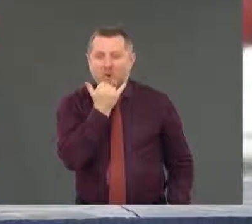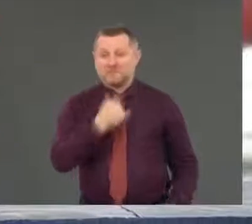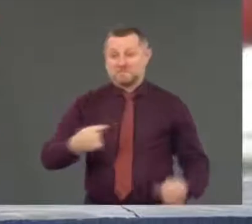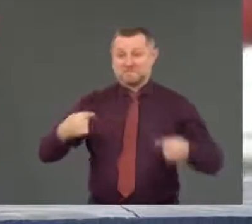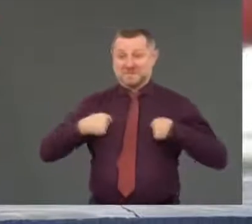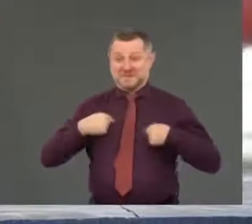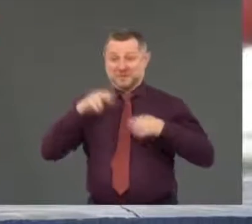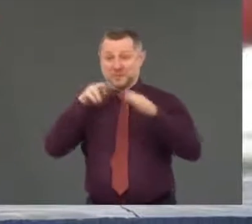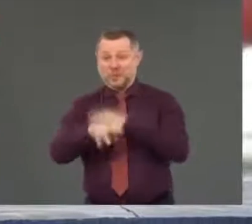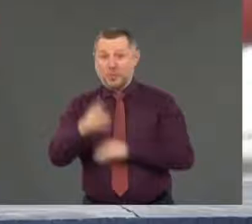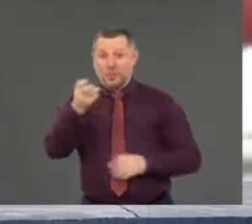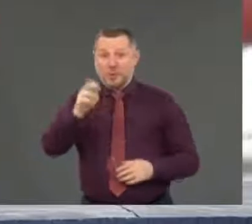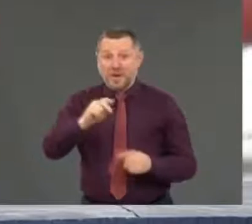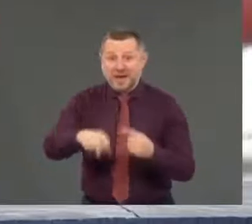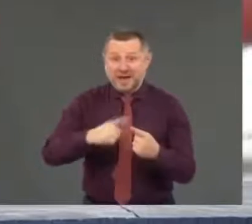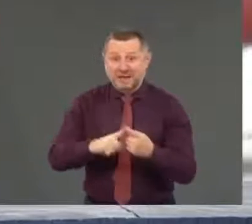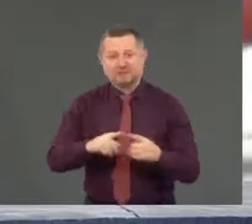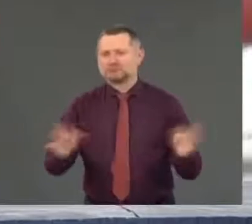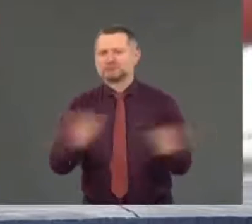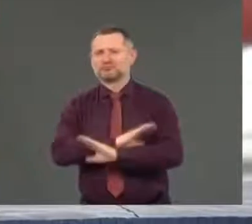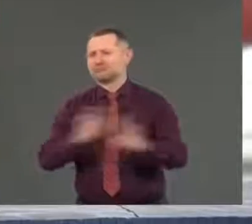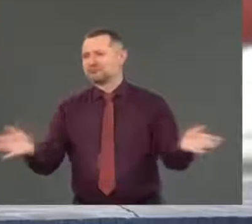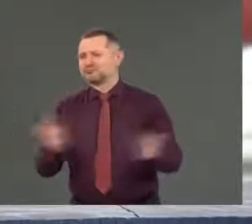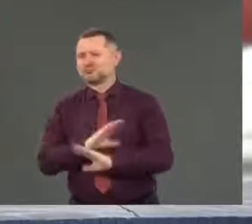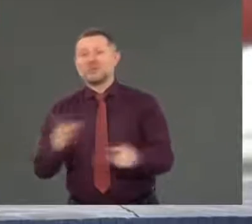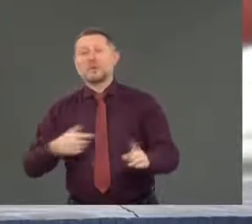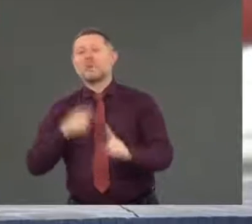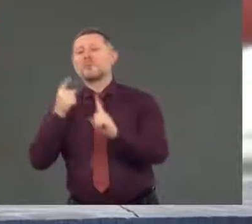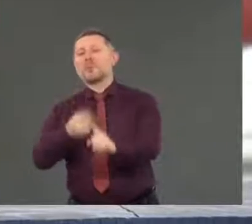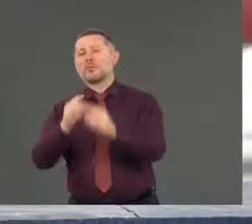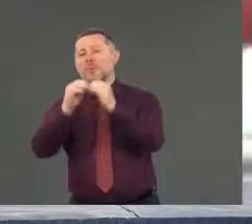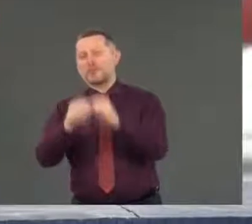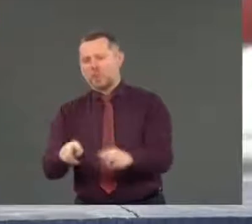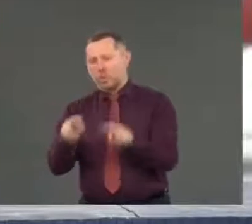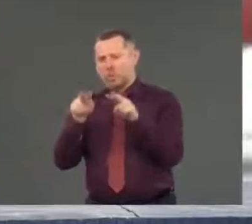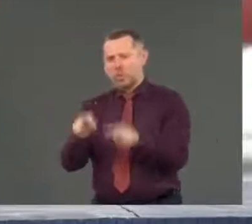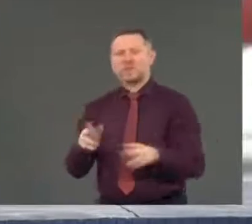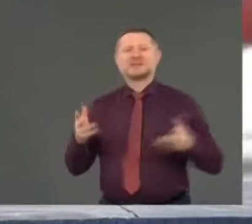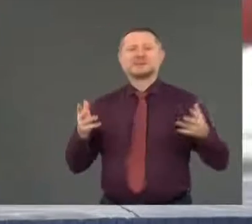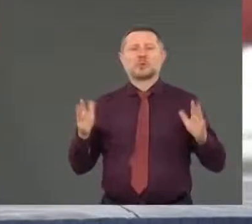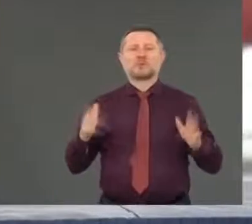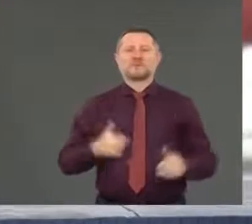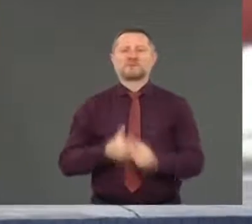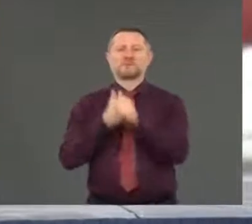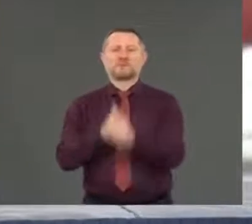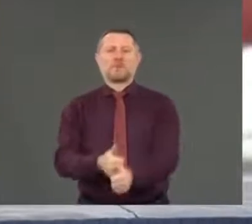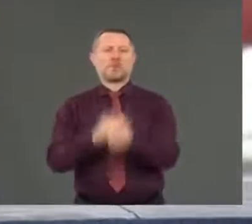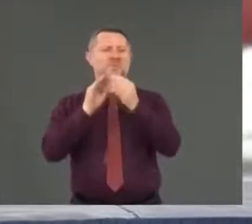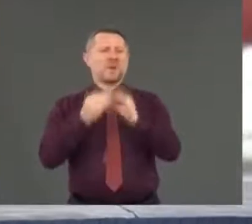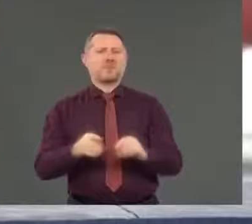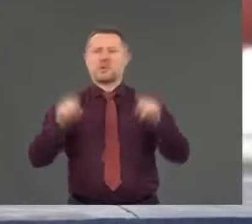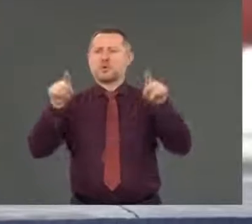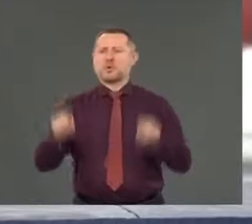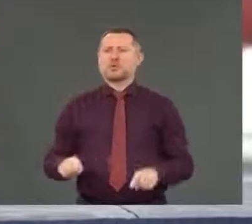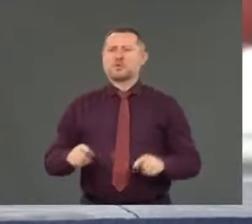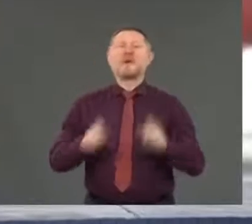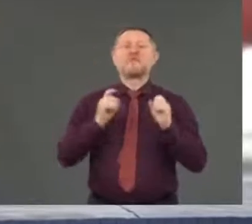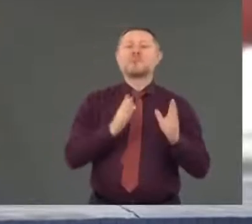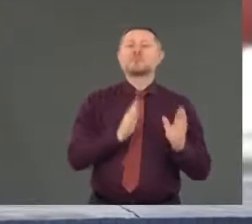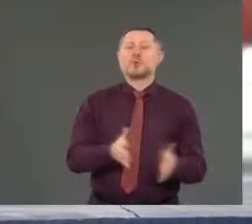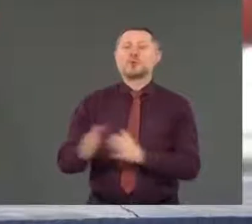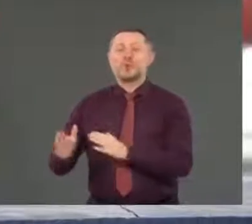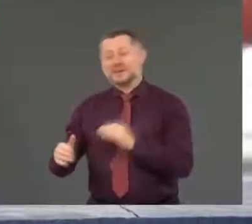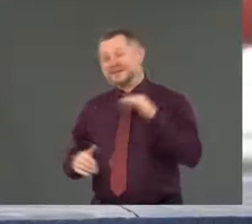We watch the numbers. We prepare as the numbers drop So when the number actually hits